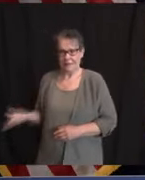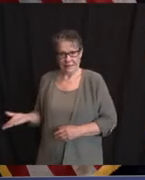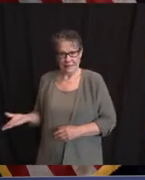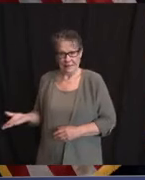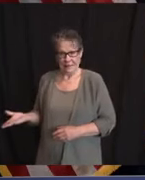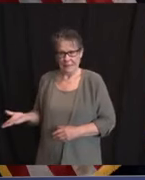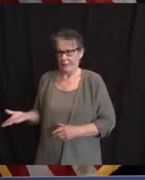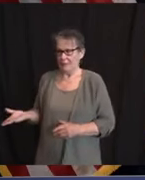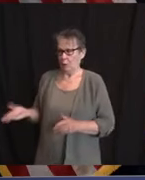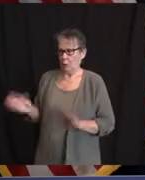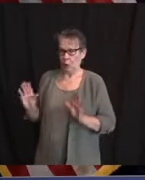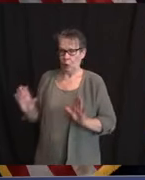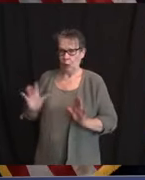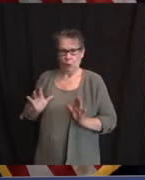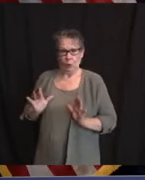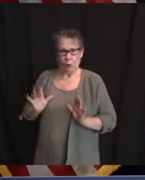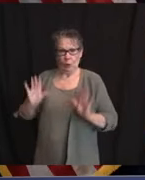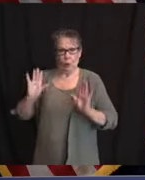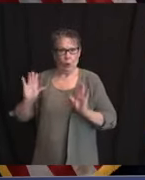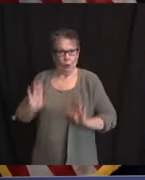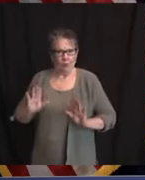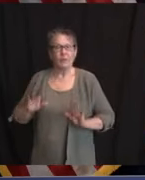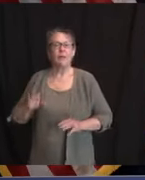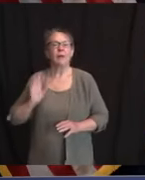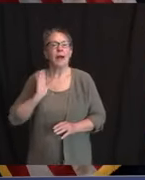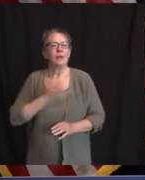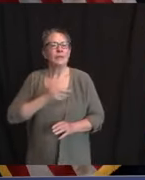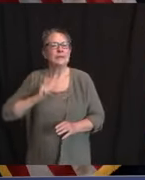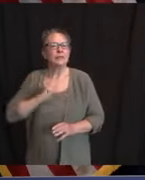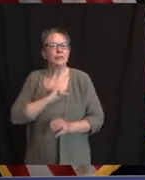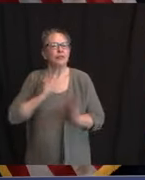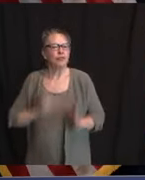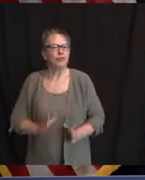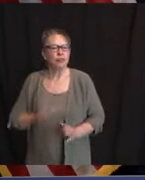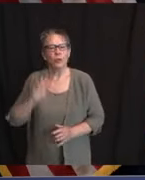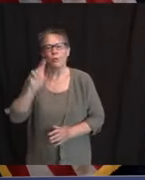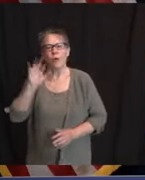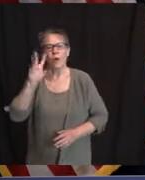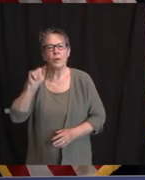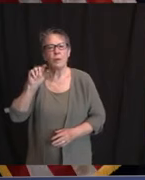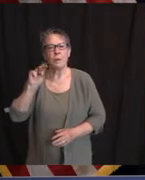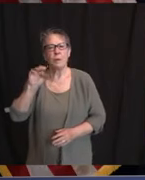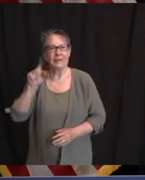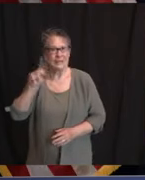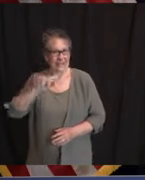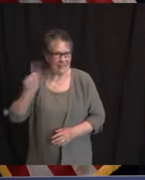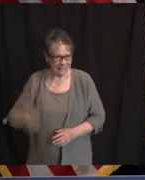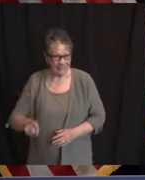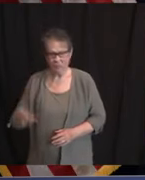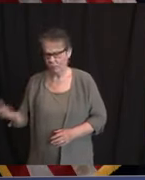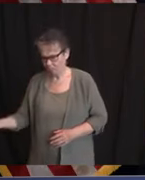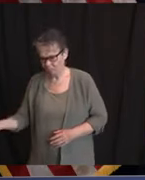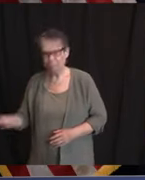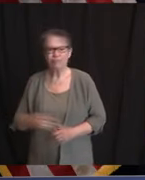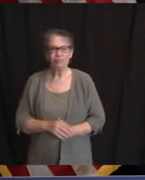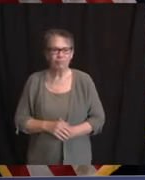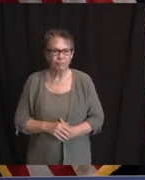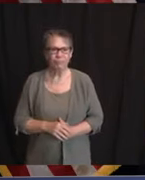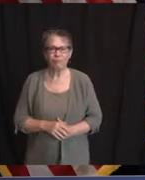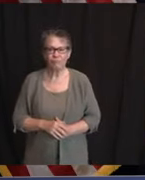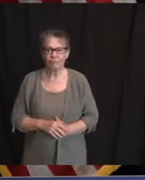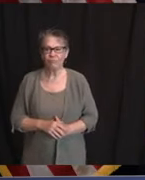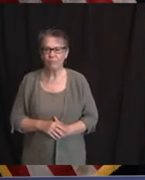senior United States Senator Bob Menendez. Senator, honored to have you here. Director of the Department of Homeland Security, where are you?